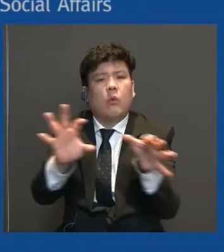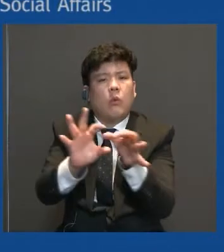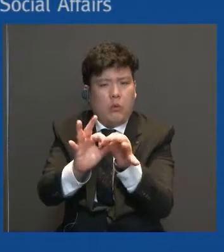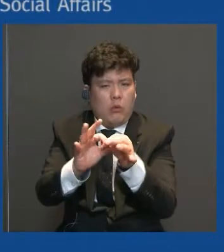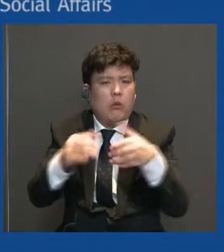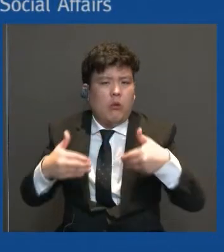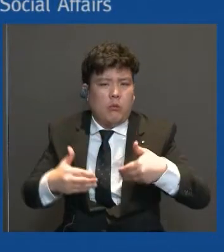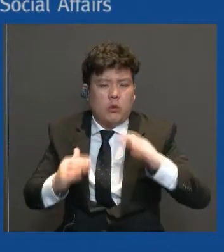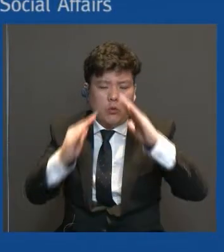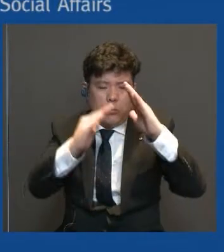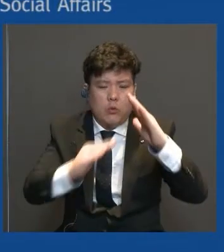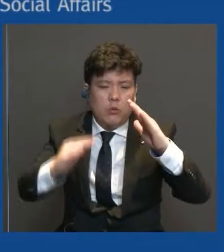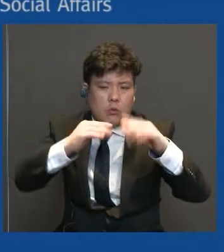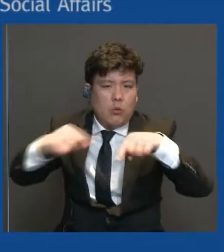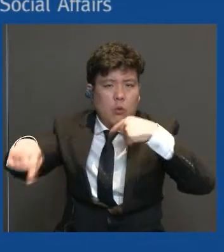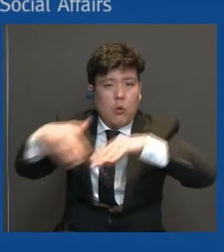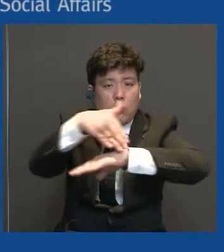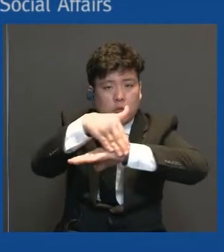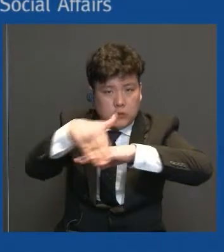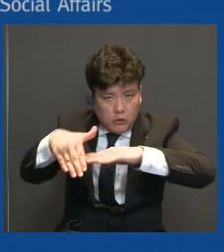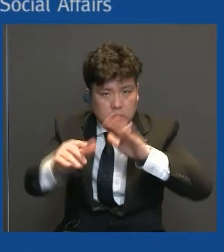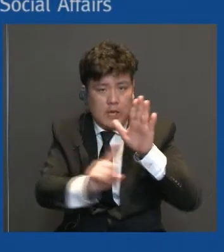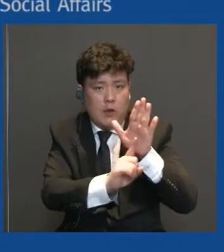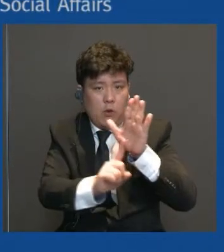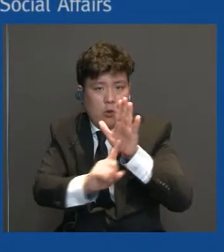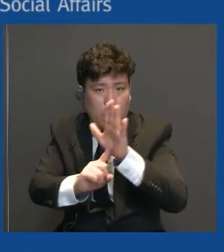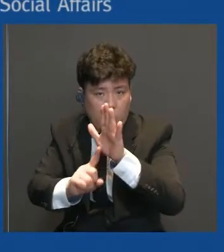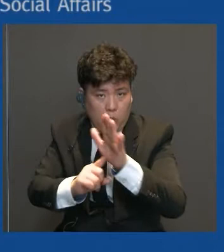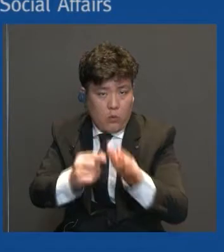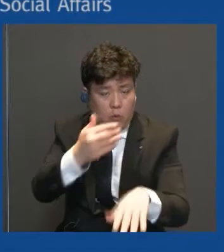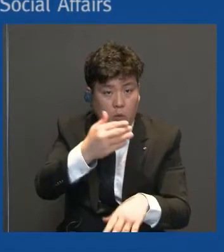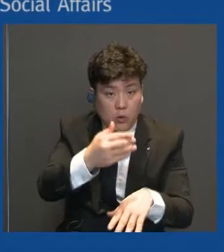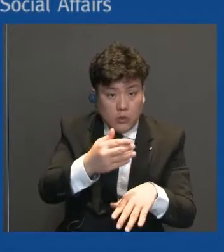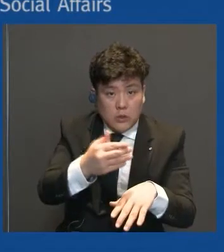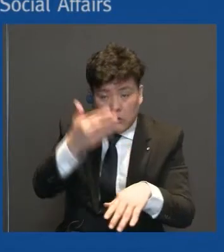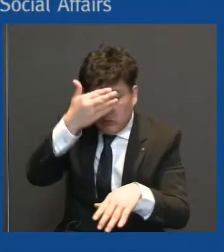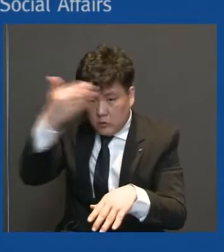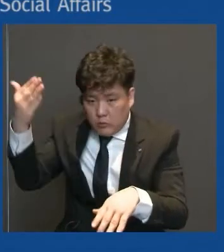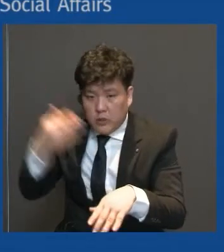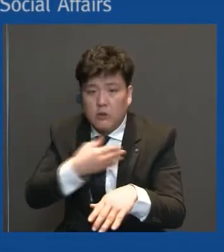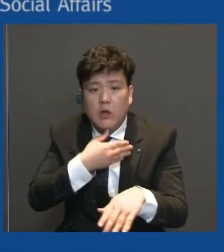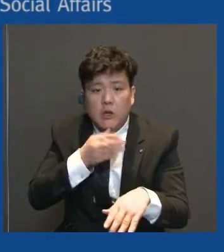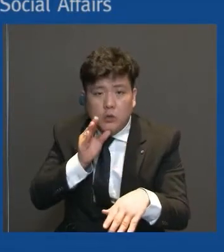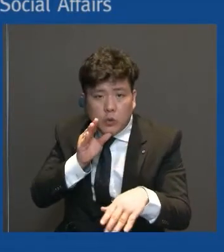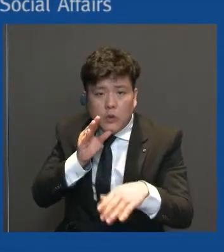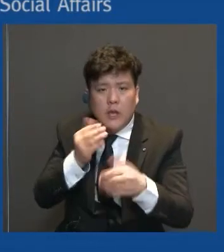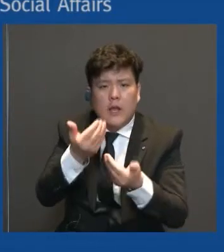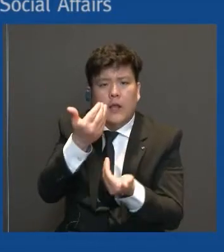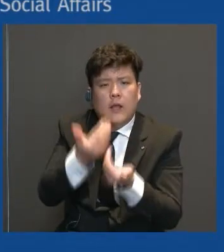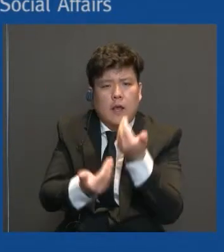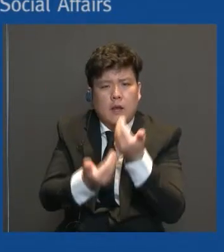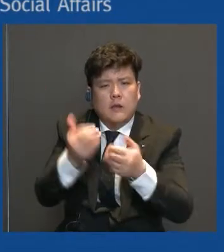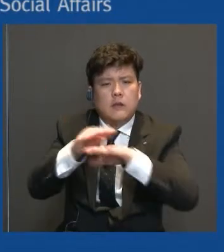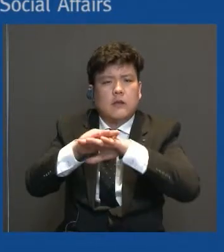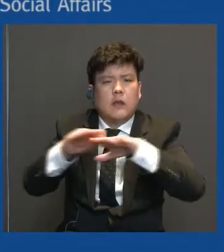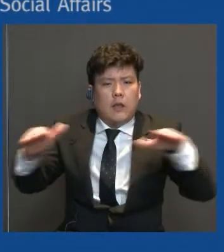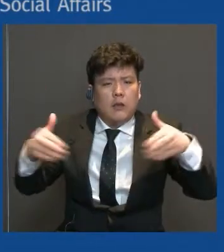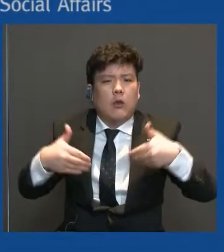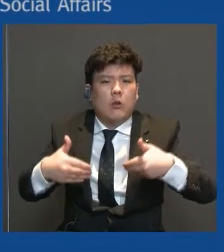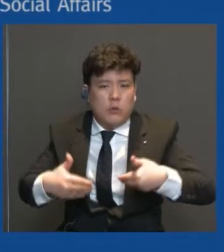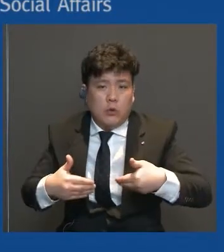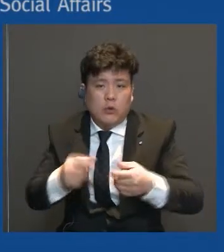Second, we need to improve long-term care services and policies to better serve the residents and their